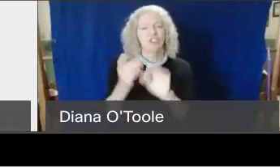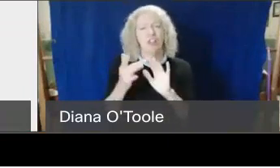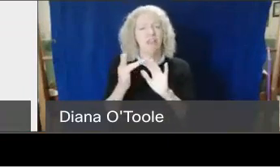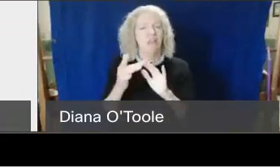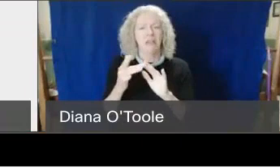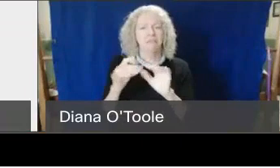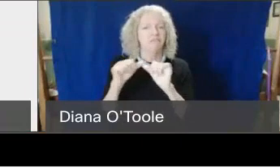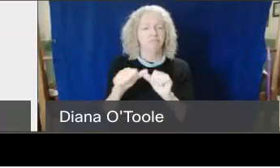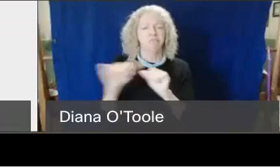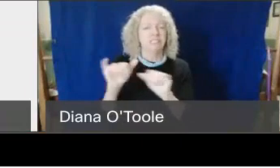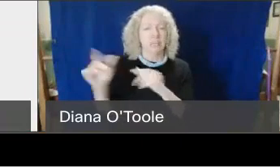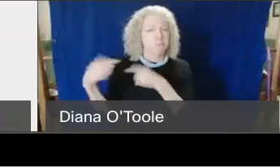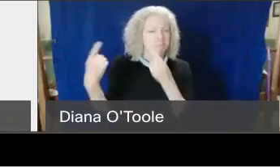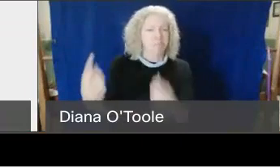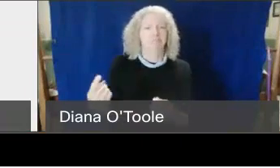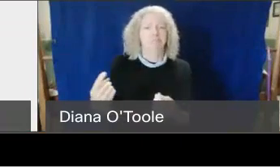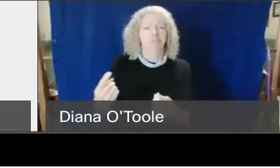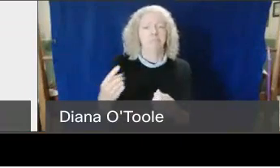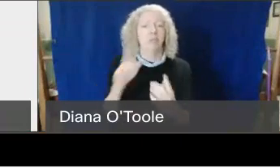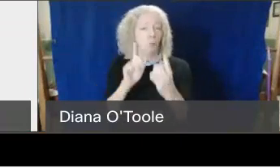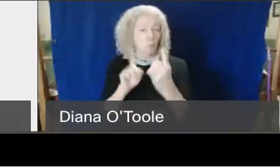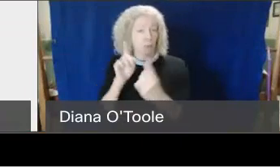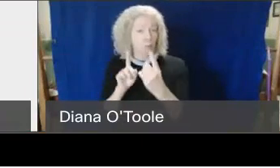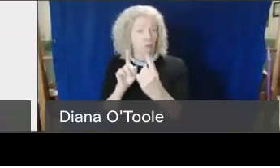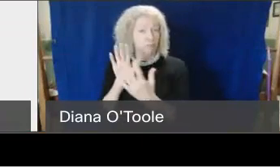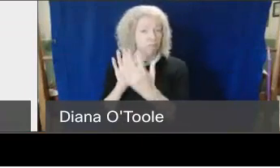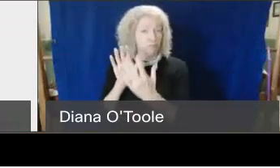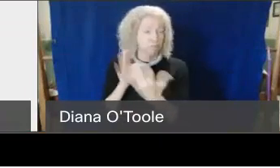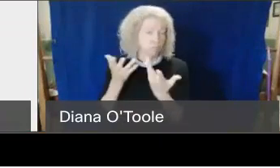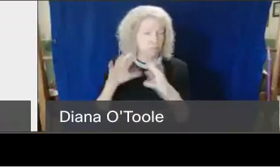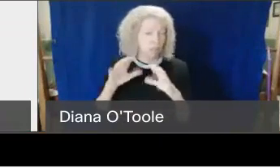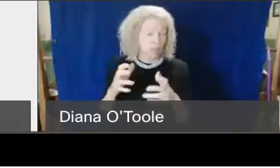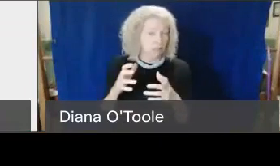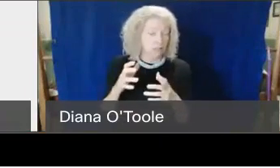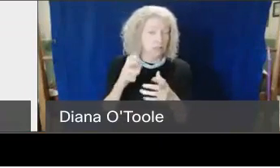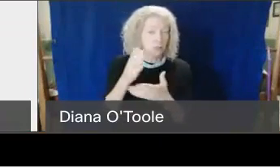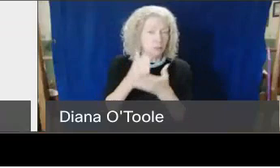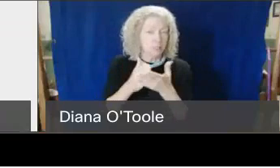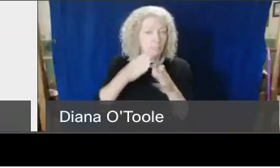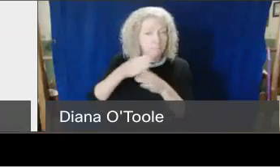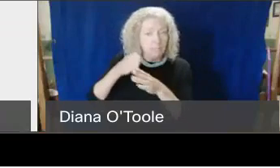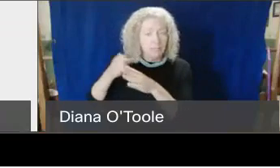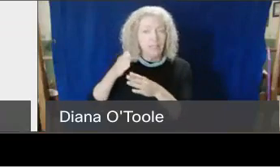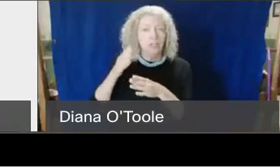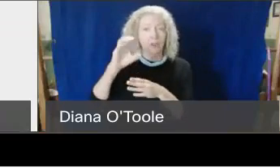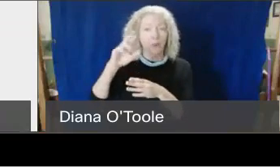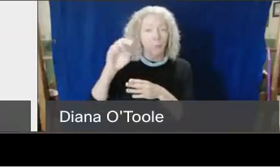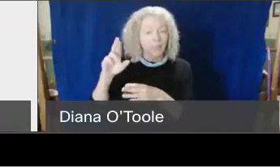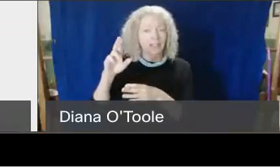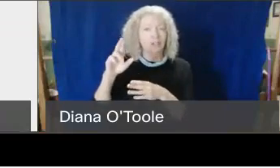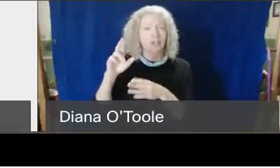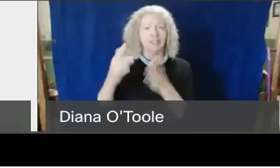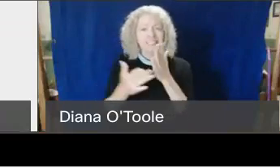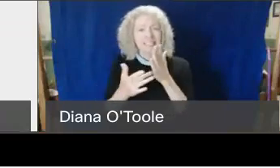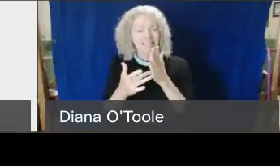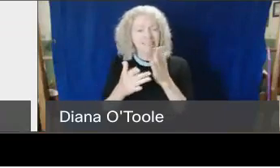In-person classes for some things, so some career and tech ed classes, will be in person because they have to be